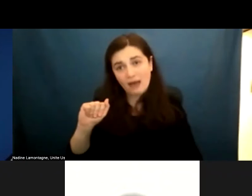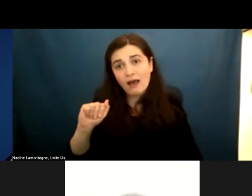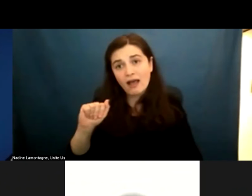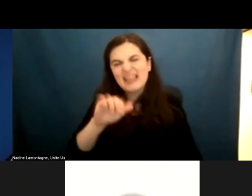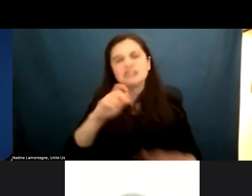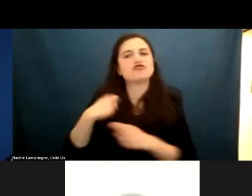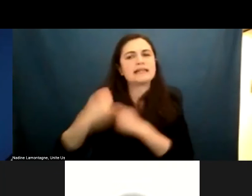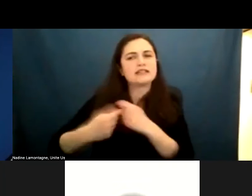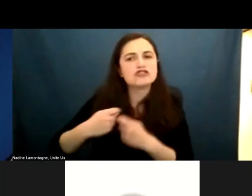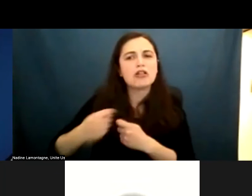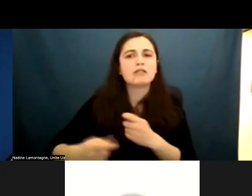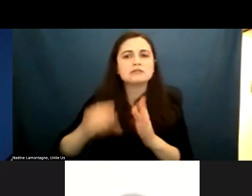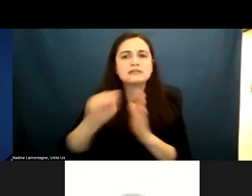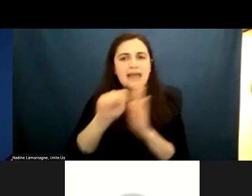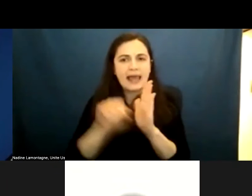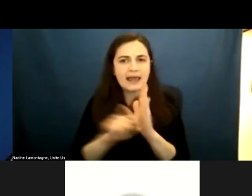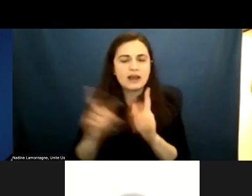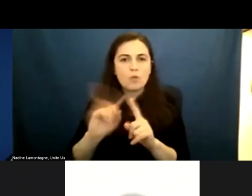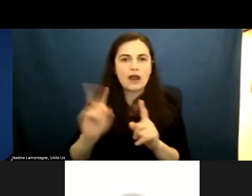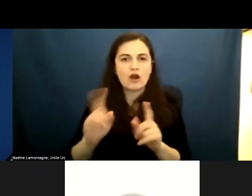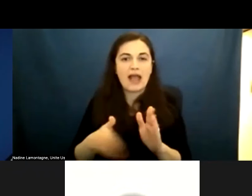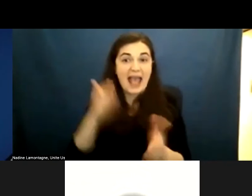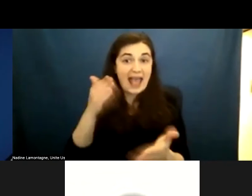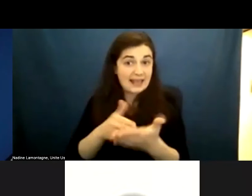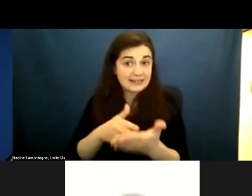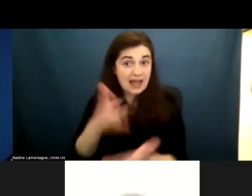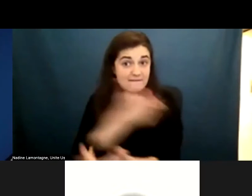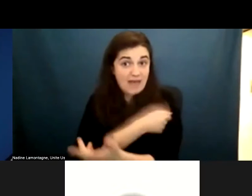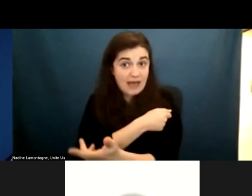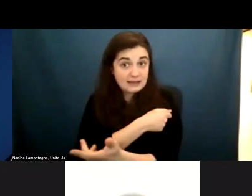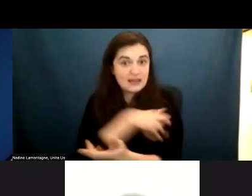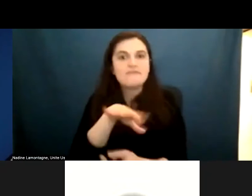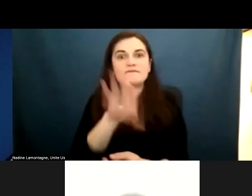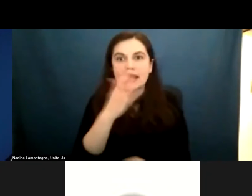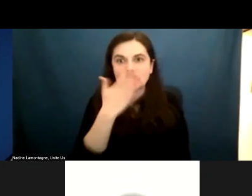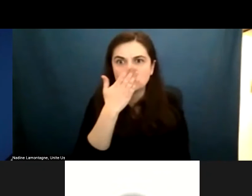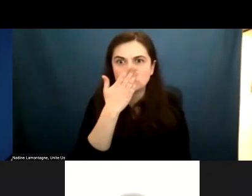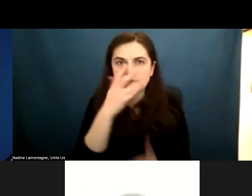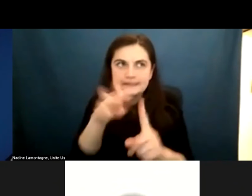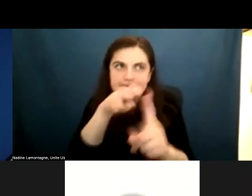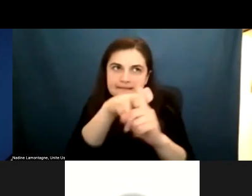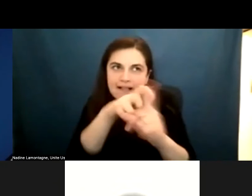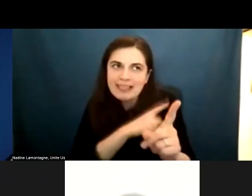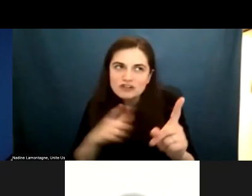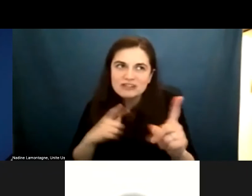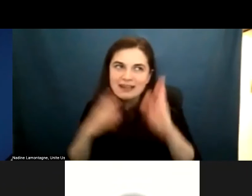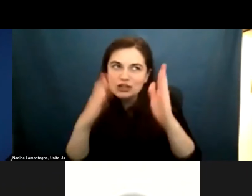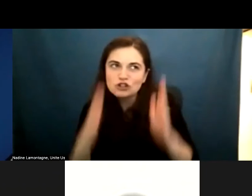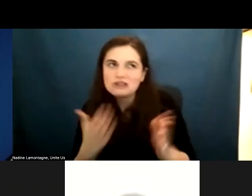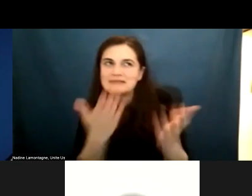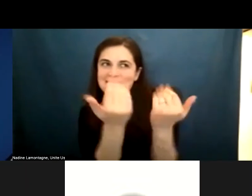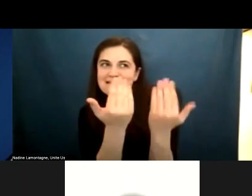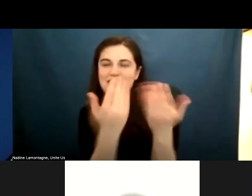where anti-vaxxers find hospitable legislatures and folks that are willing to run